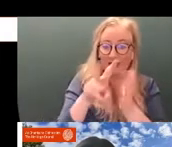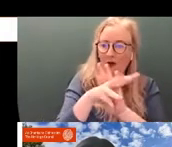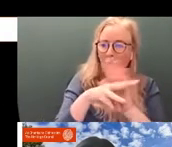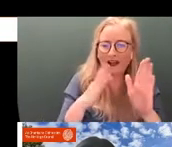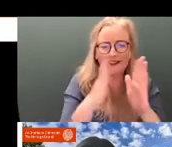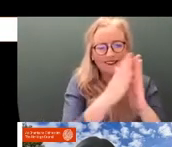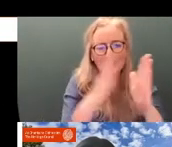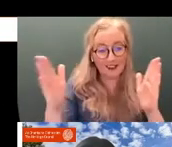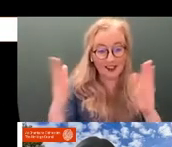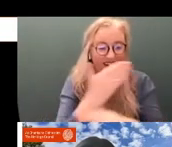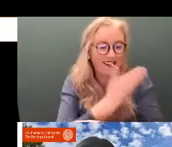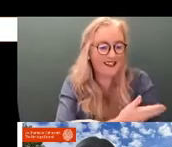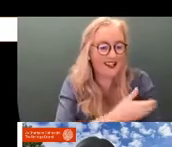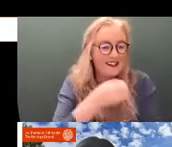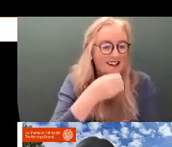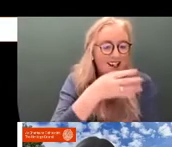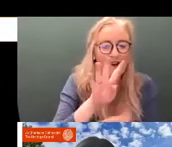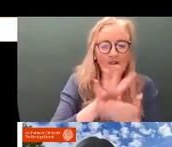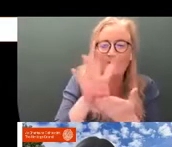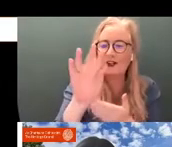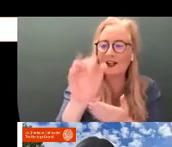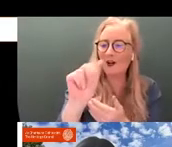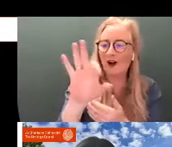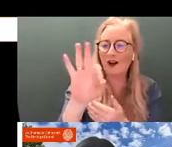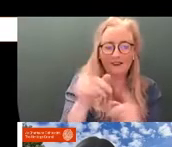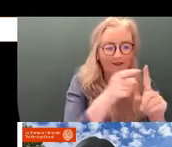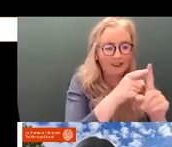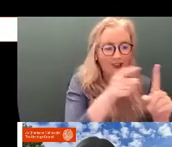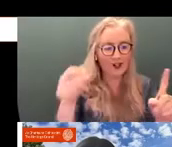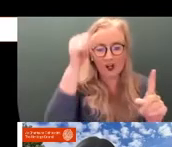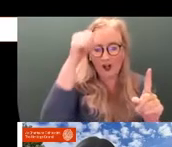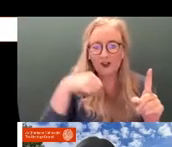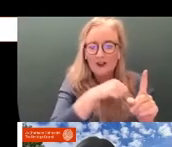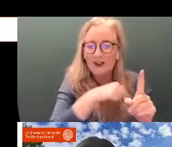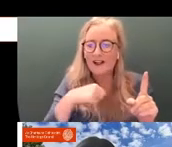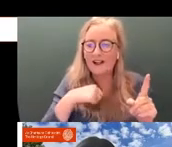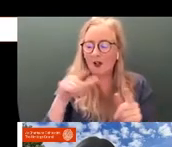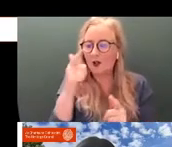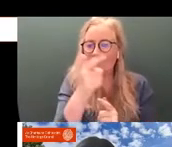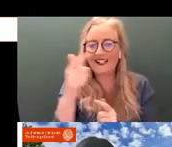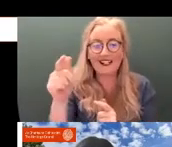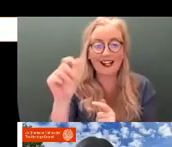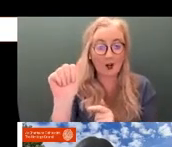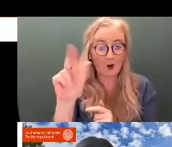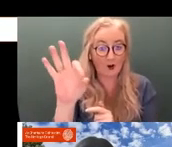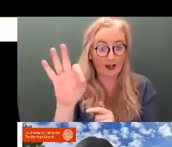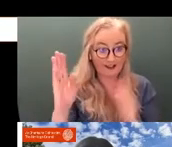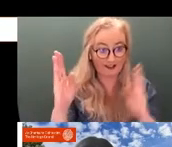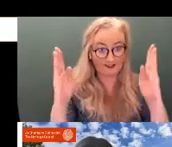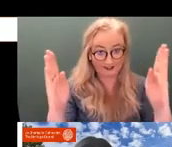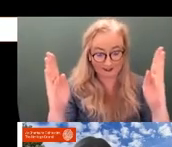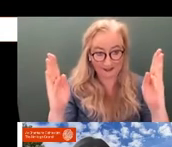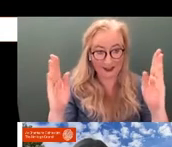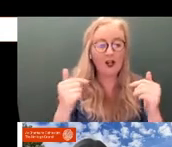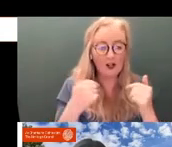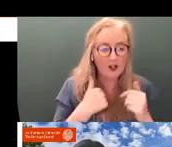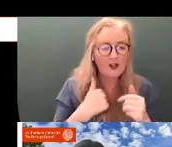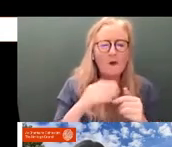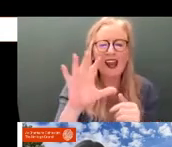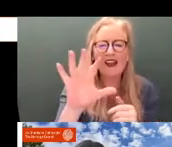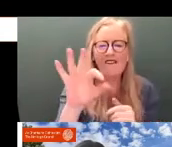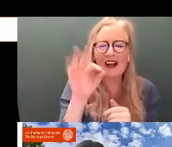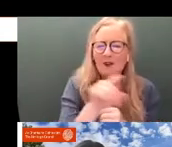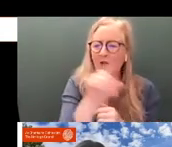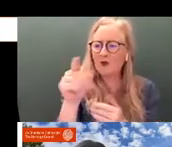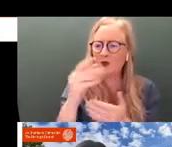kicking off on Saturday, the 14th of August until Sunday, the 22nd of August. We are again inviting you to